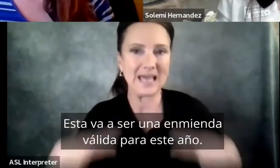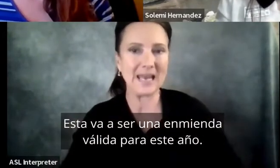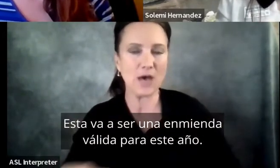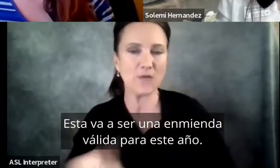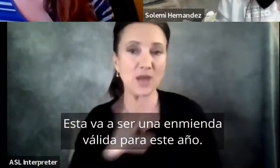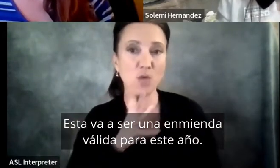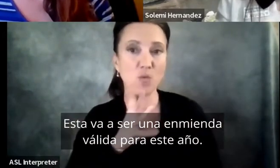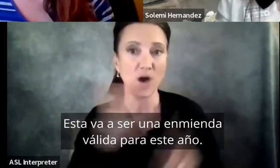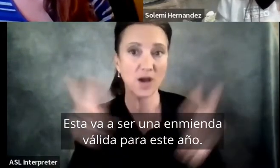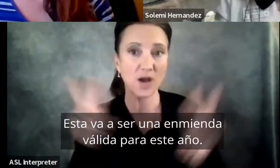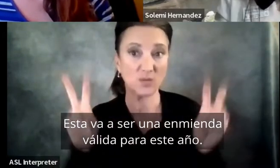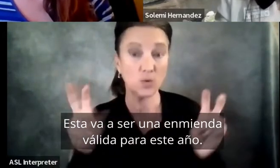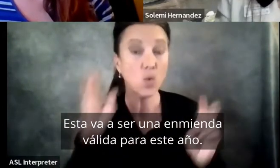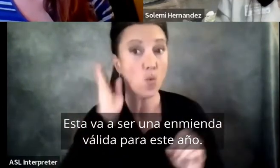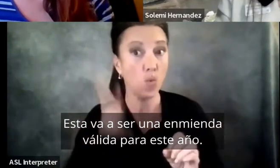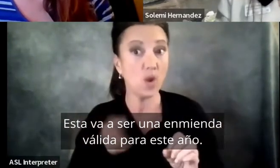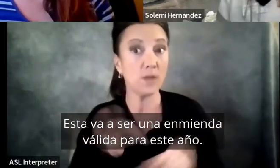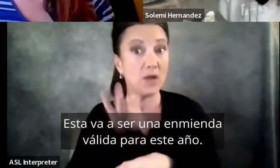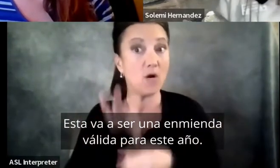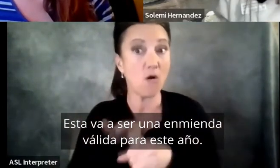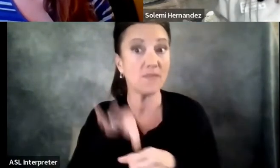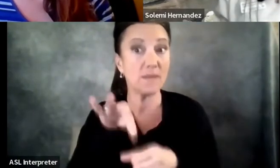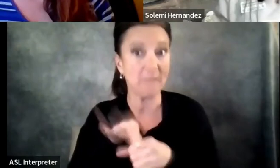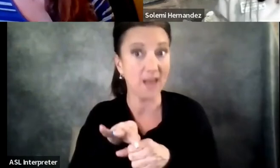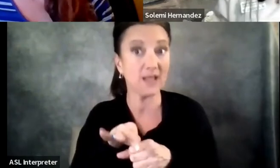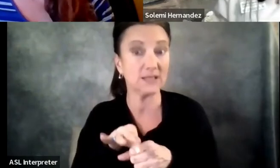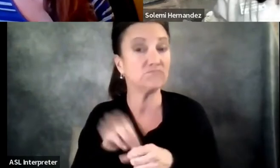is going to be a ballot amendment for this year.